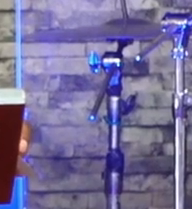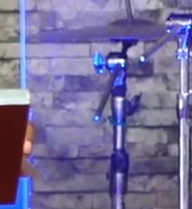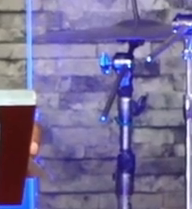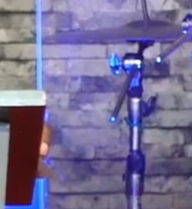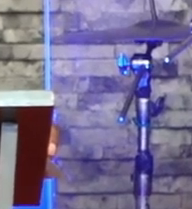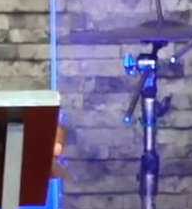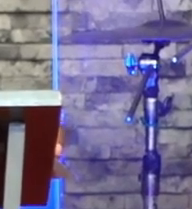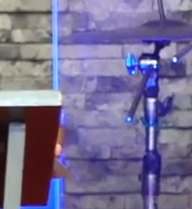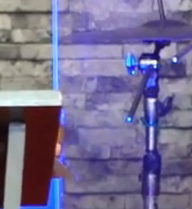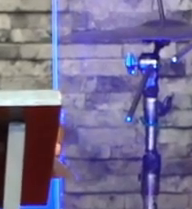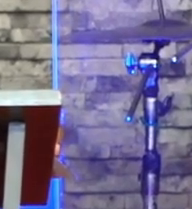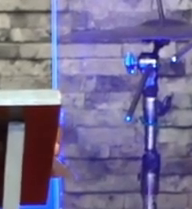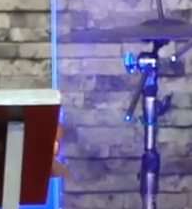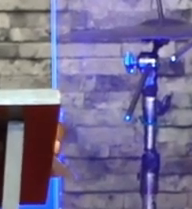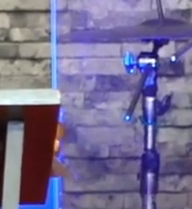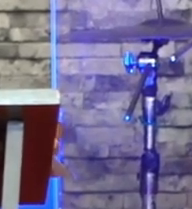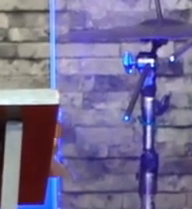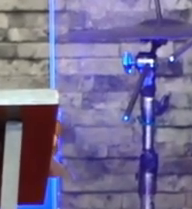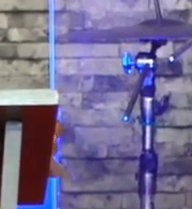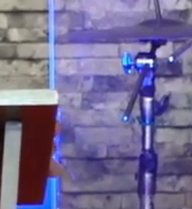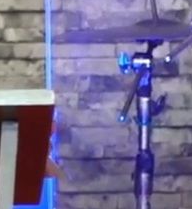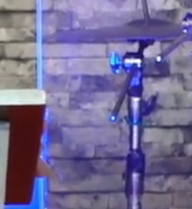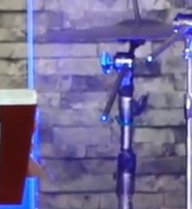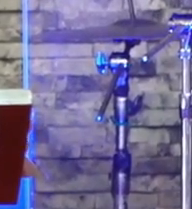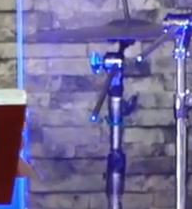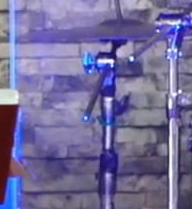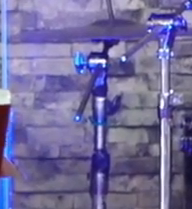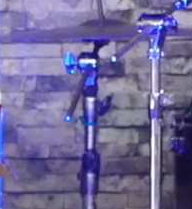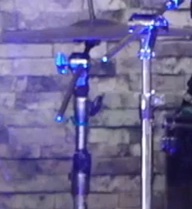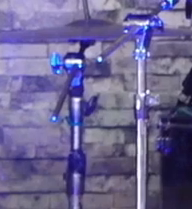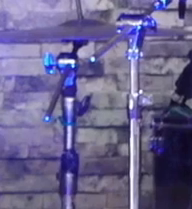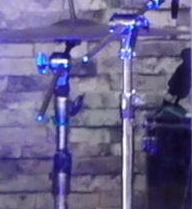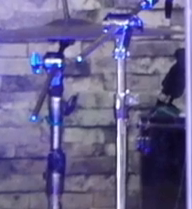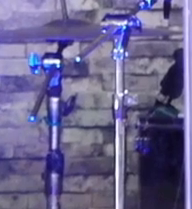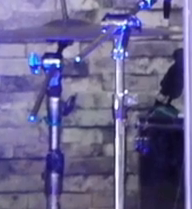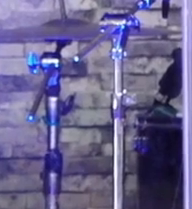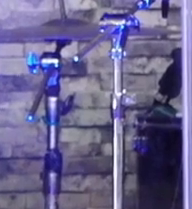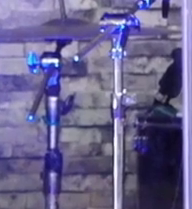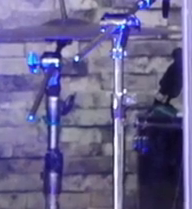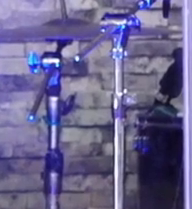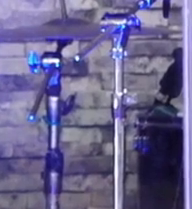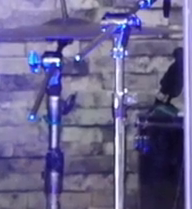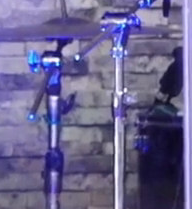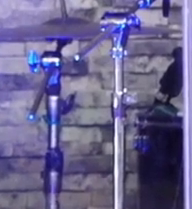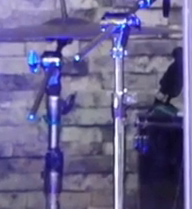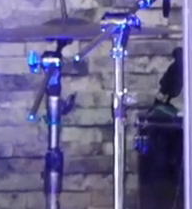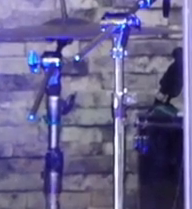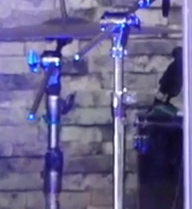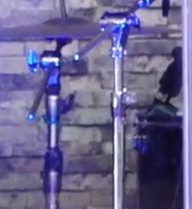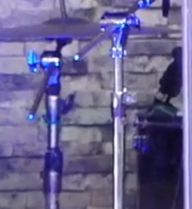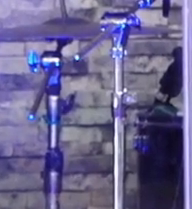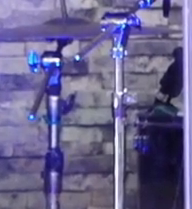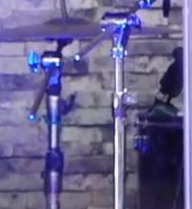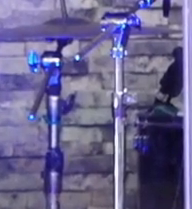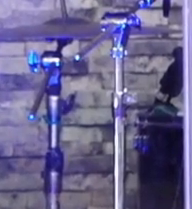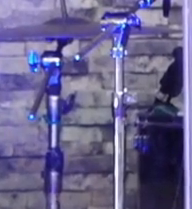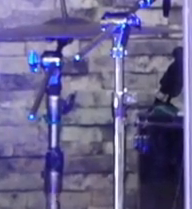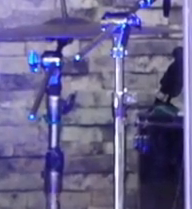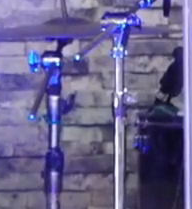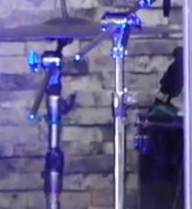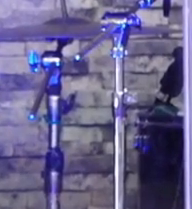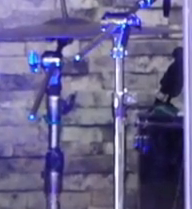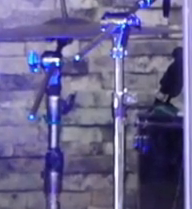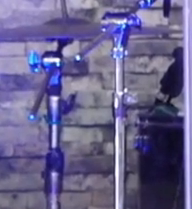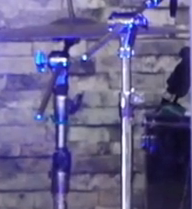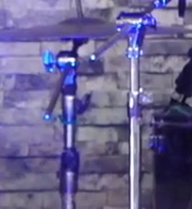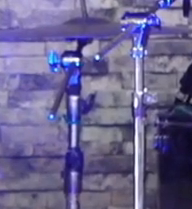includes sexual purity. Inahusu kuwa na mambo ya mapenzi na kuwa na